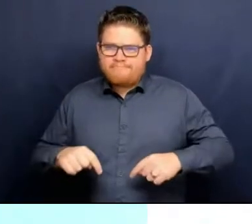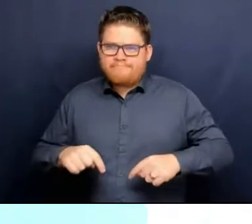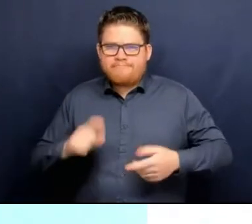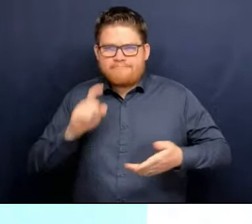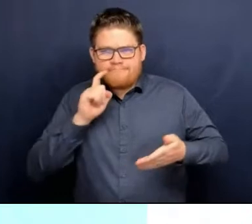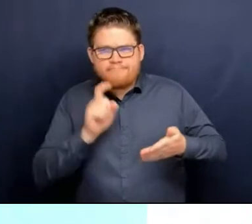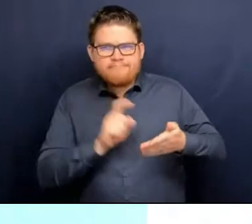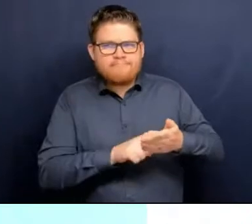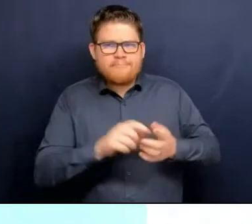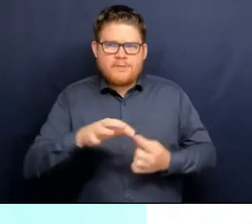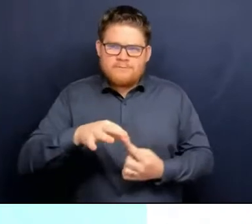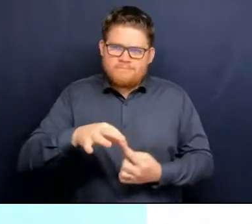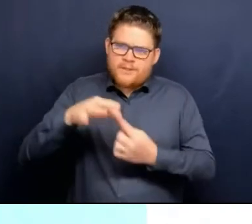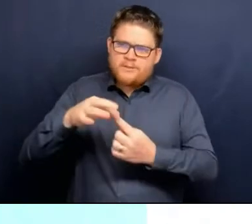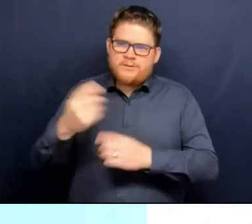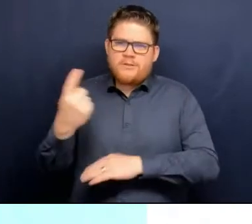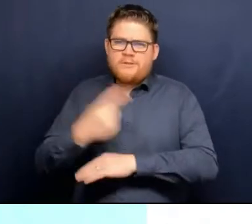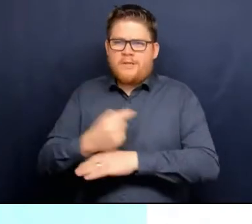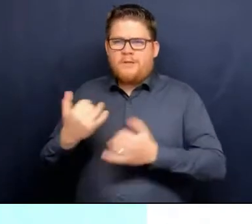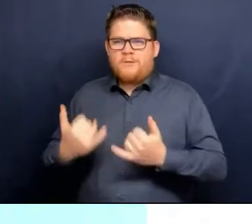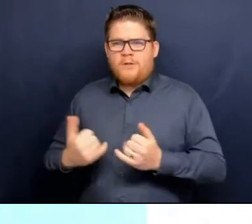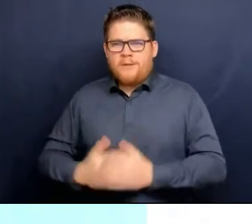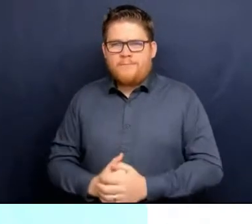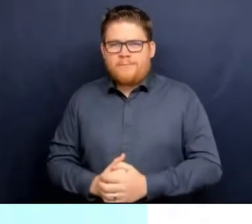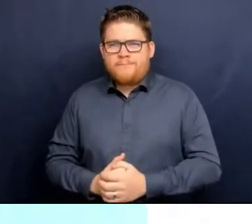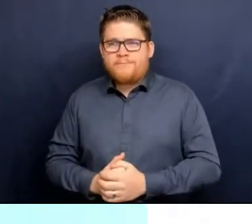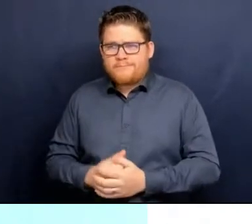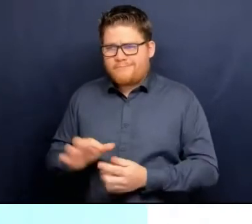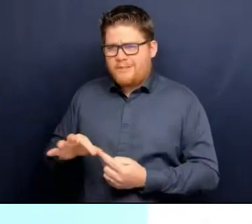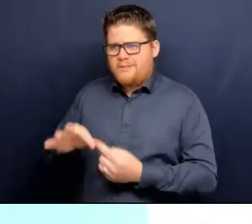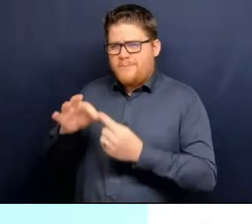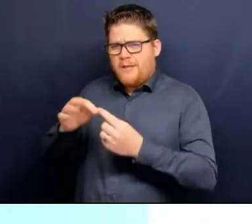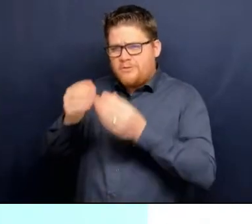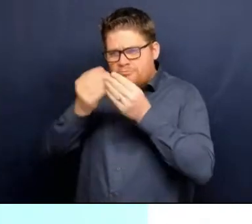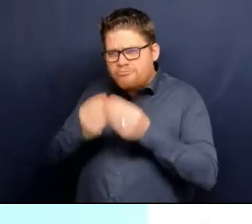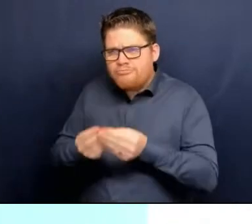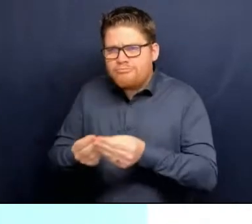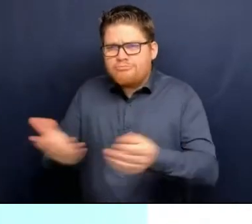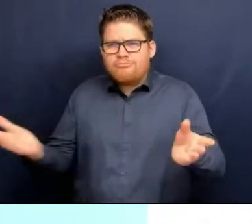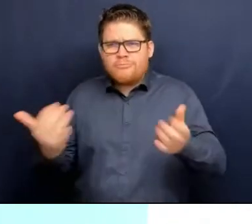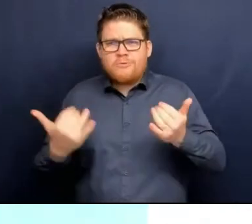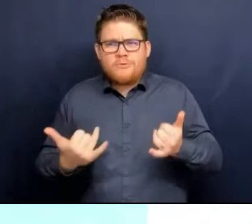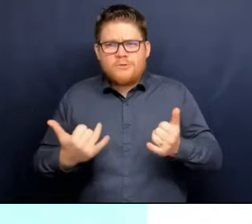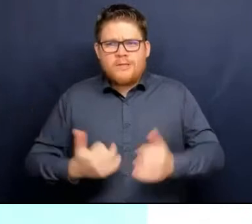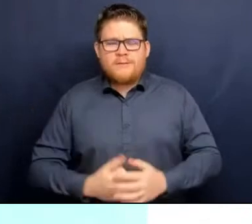And the first thing I seen when I sat down was the four feathers on the podium.